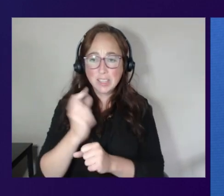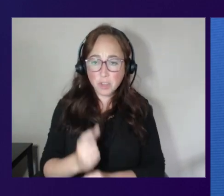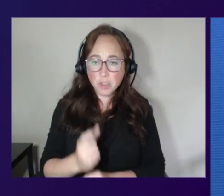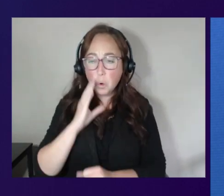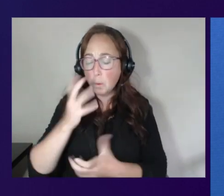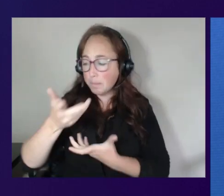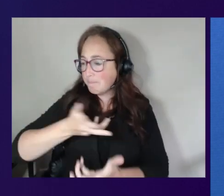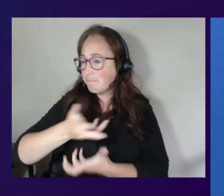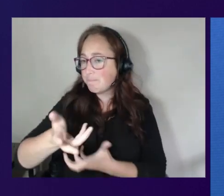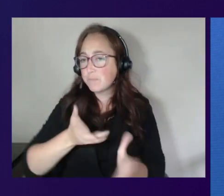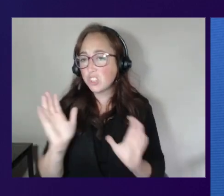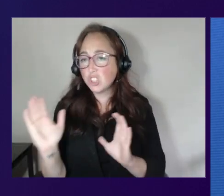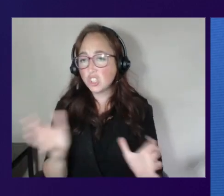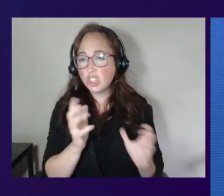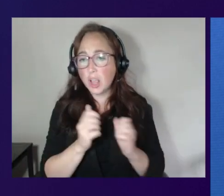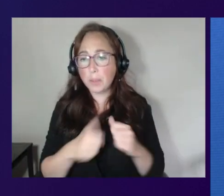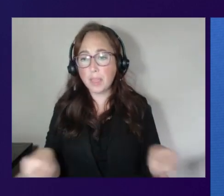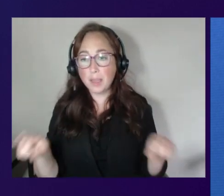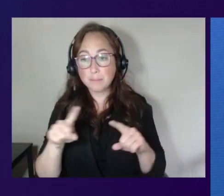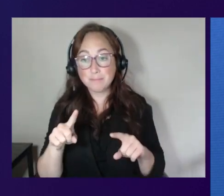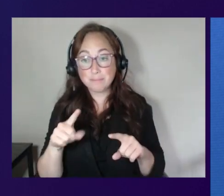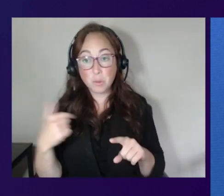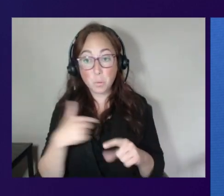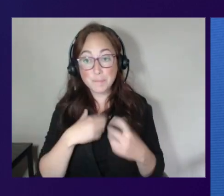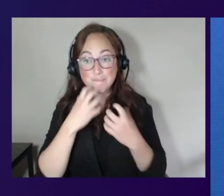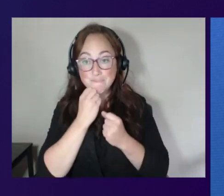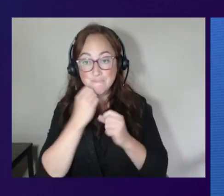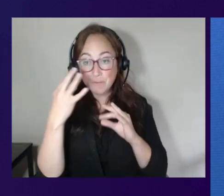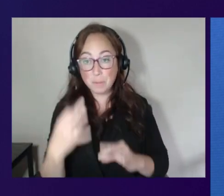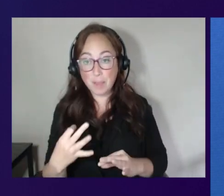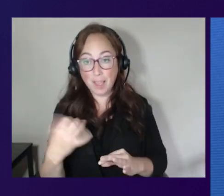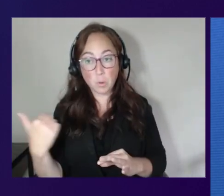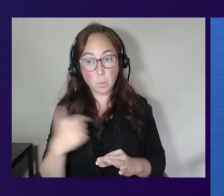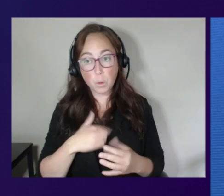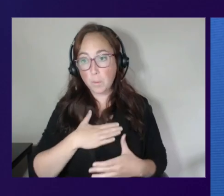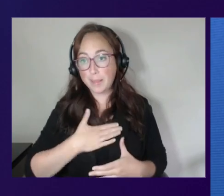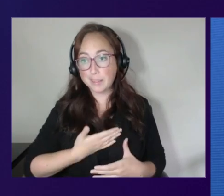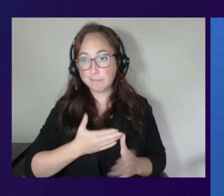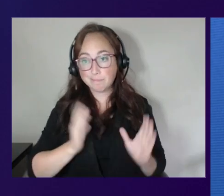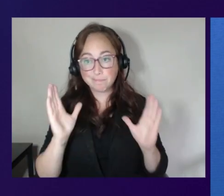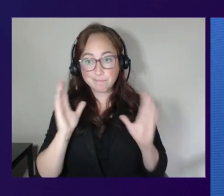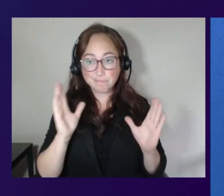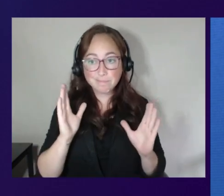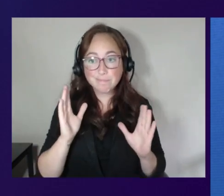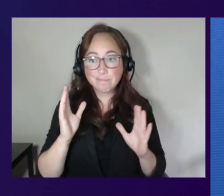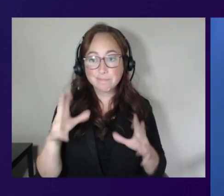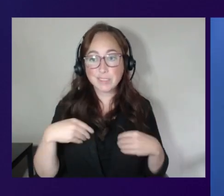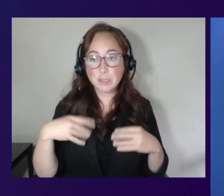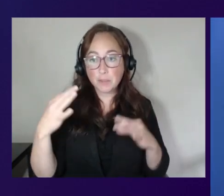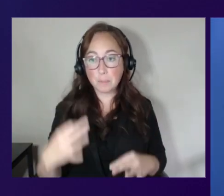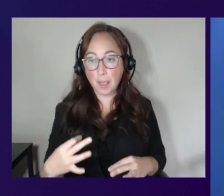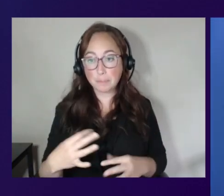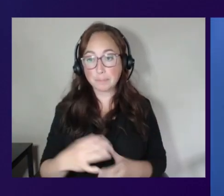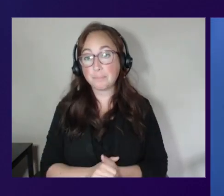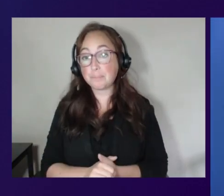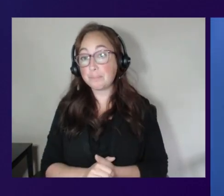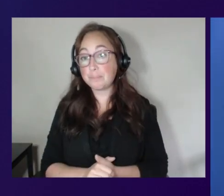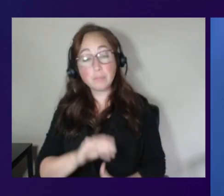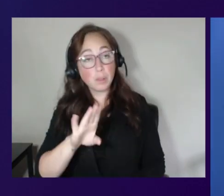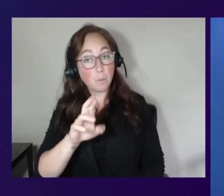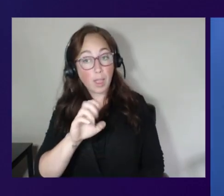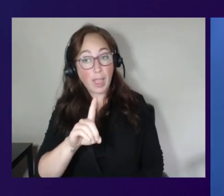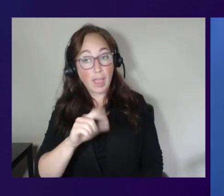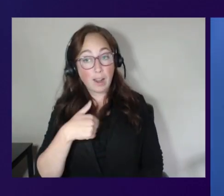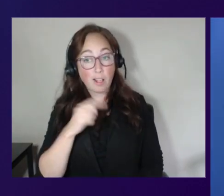do, and we want to get feedback. So we're very much all ears. Very nice. Brent, I'll ask, learning